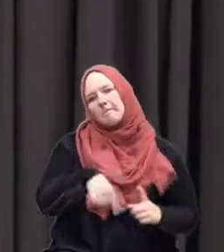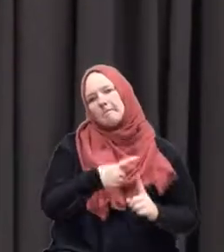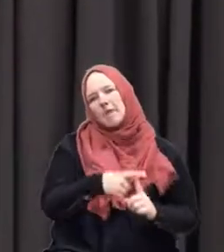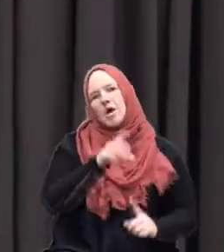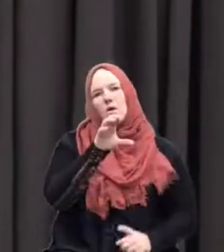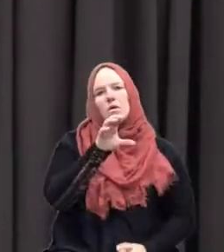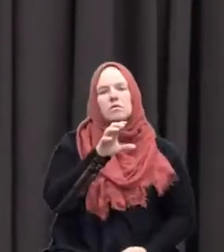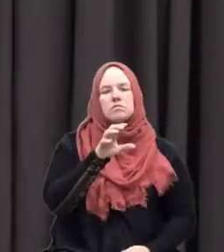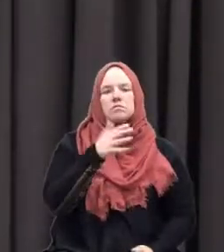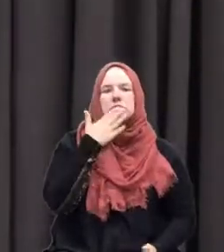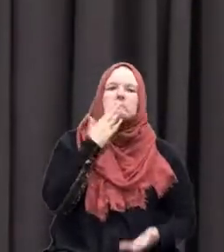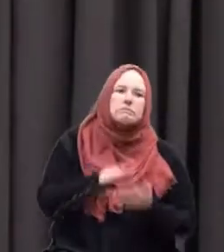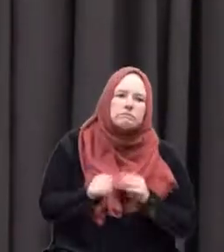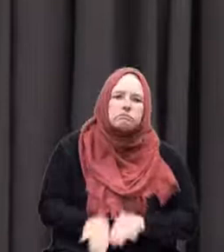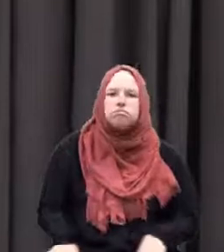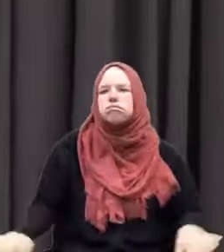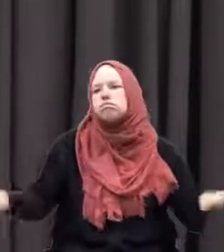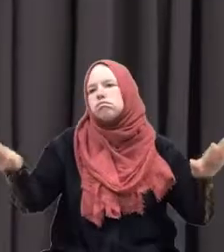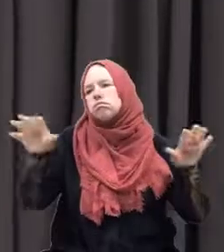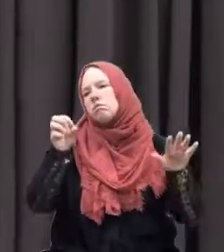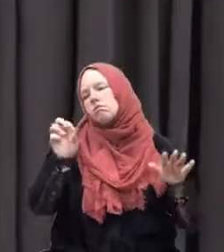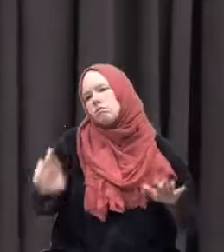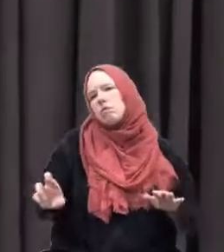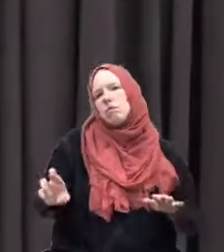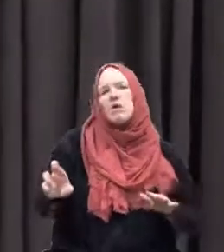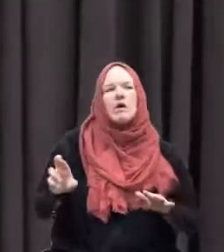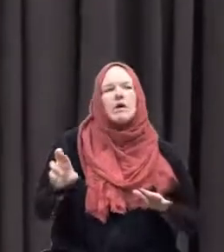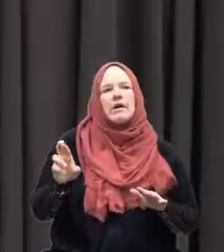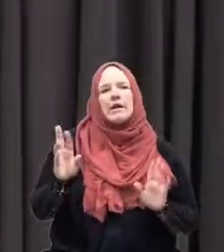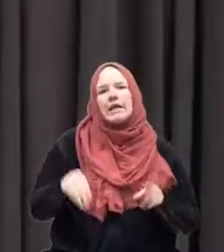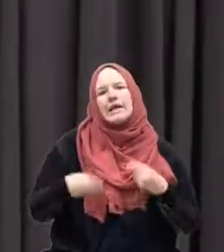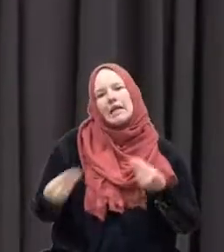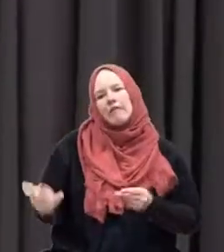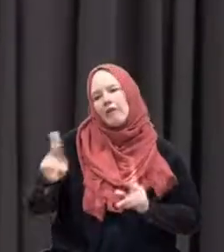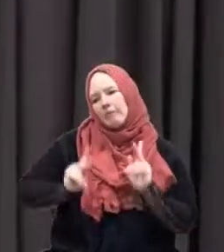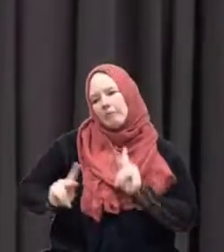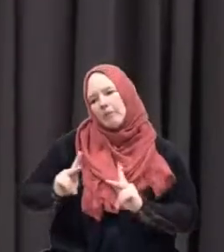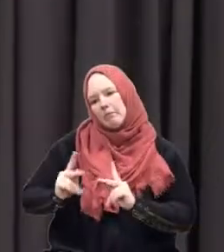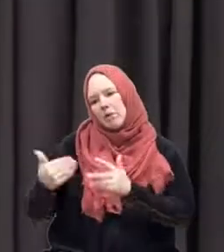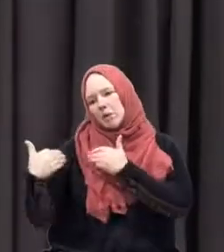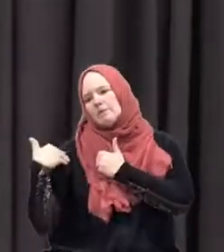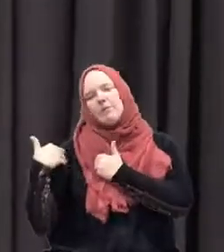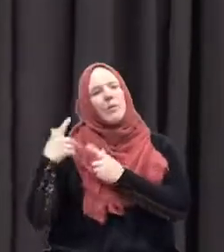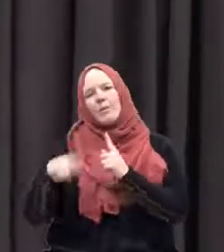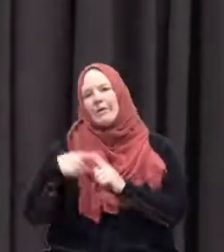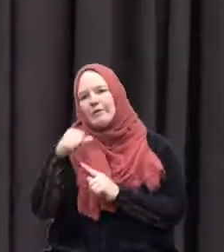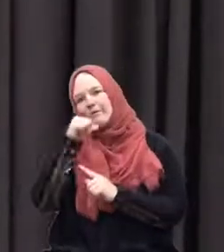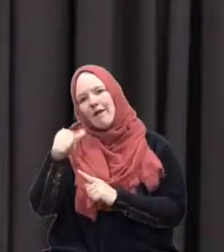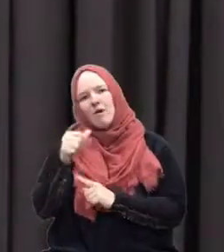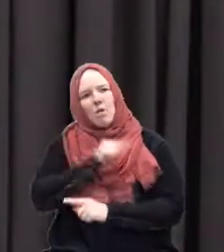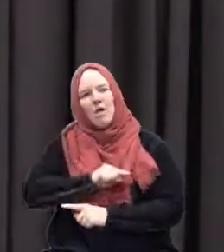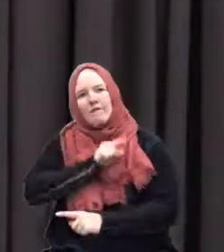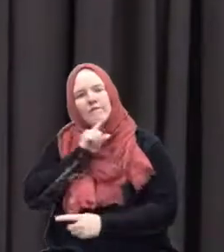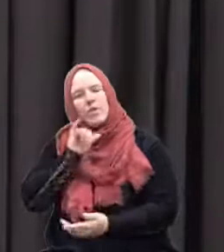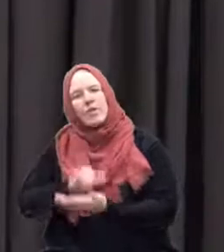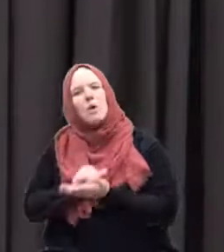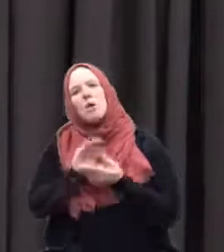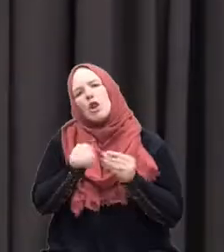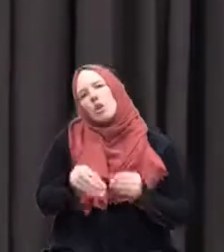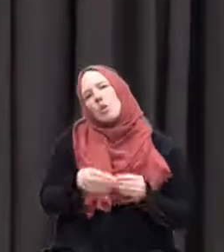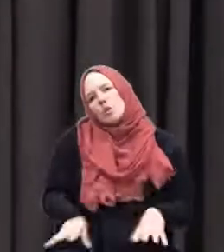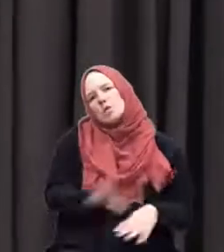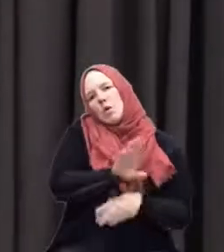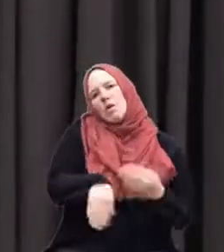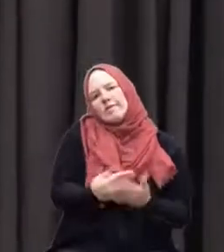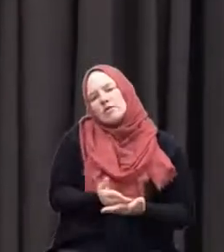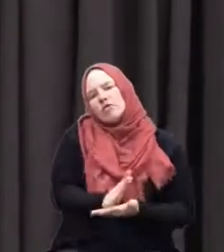about corruption or nepotism or dhulm, wrongdoing, injustice. We lose